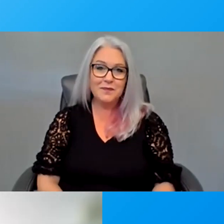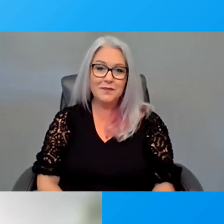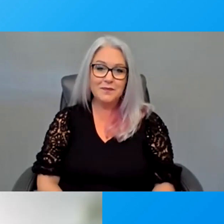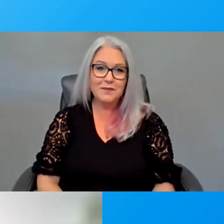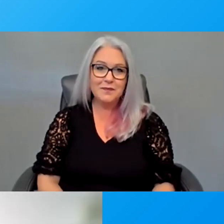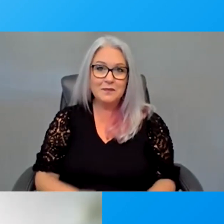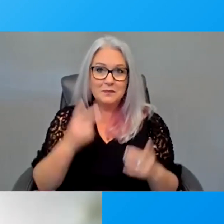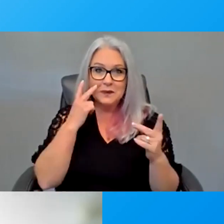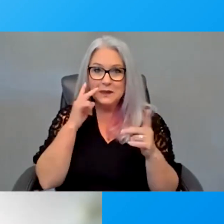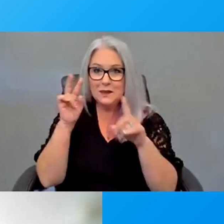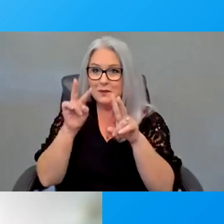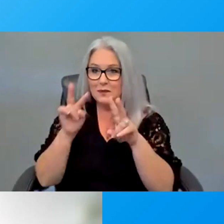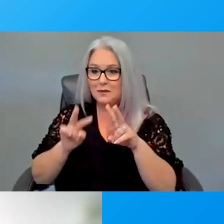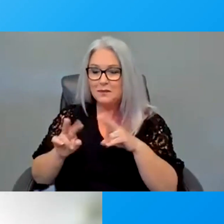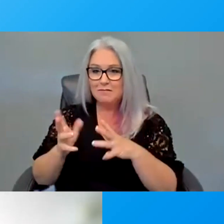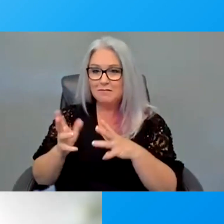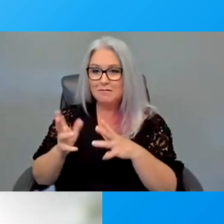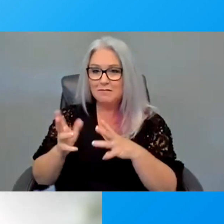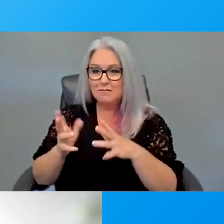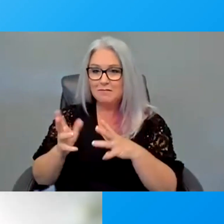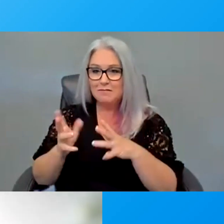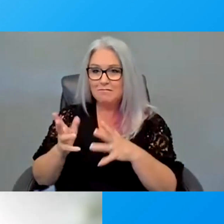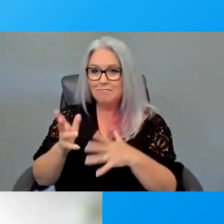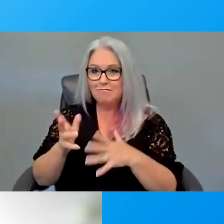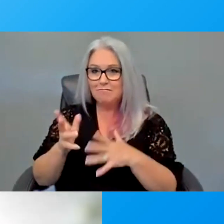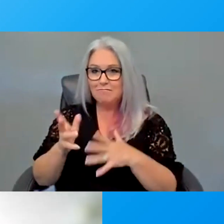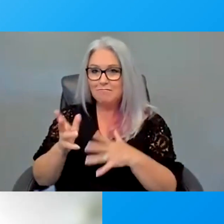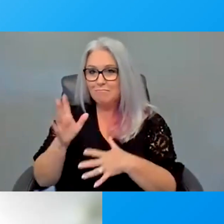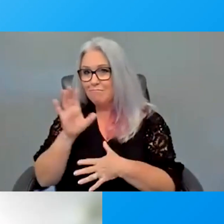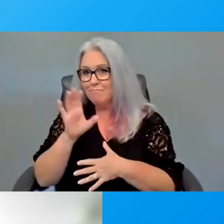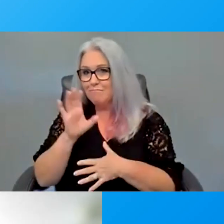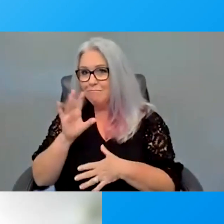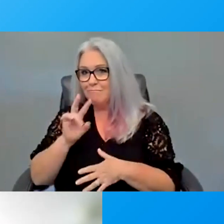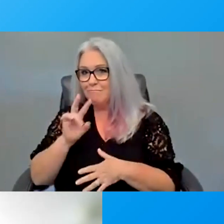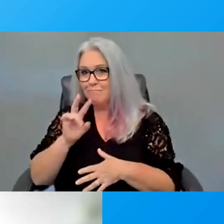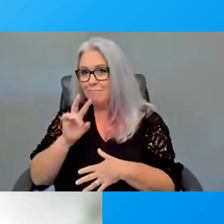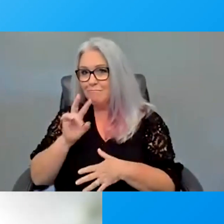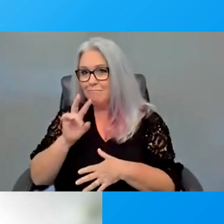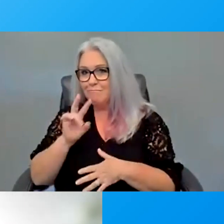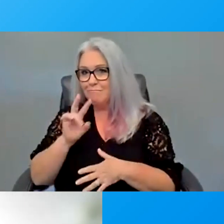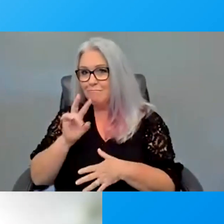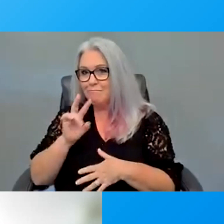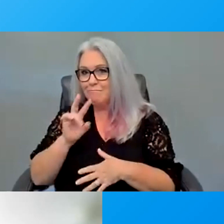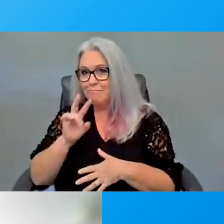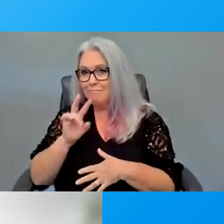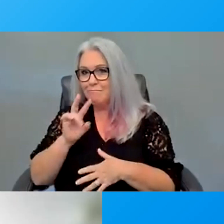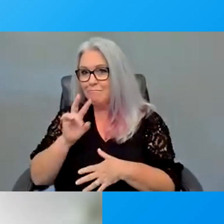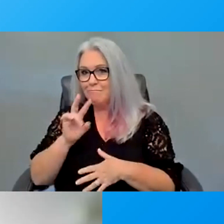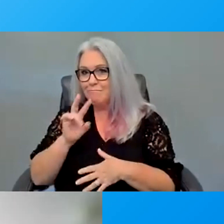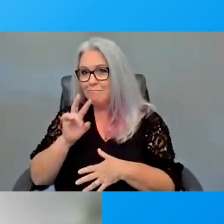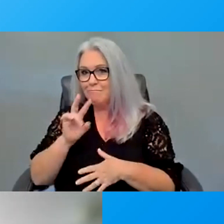I got one too, yeah. an email. Bobby Davis says, thank you so much. This was a great presentation. Agreed. Thank